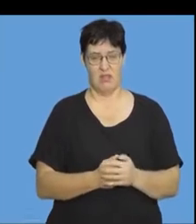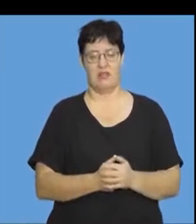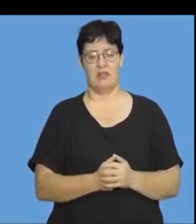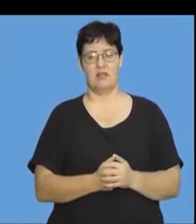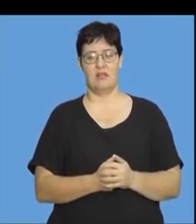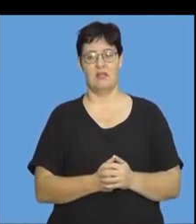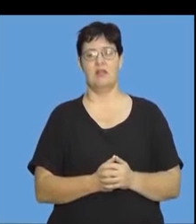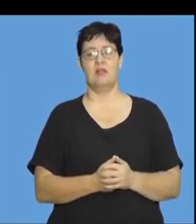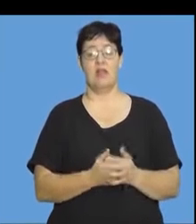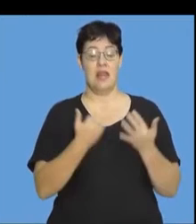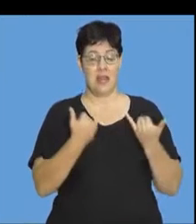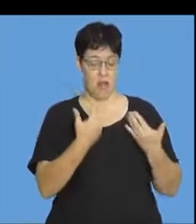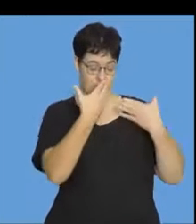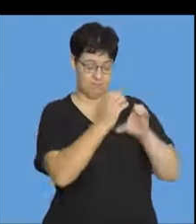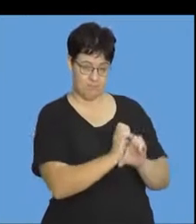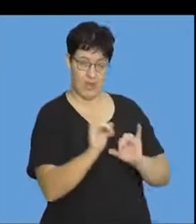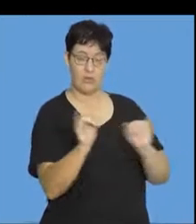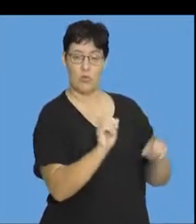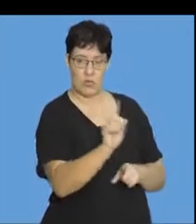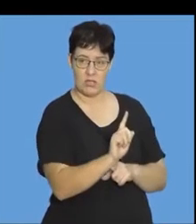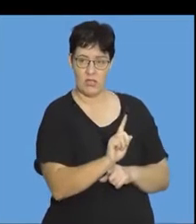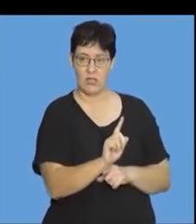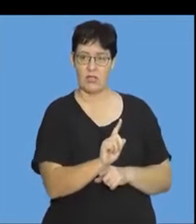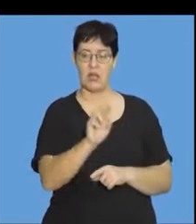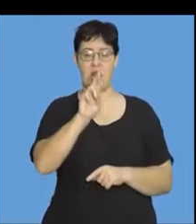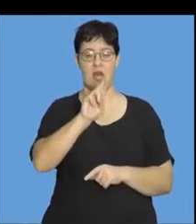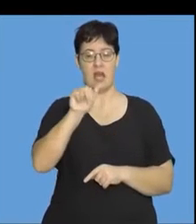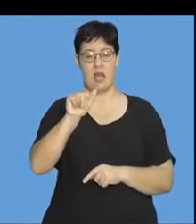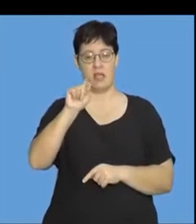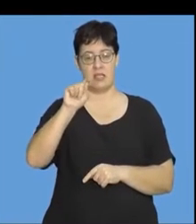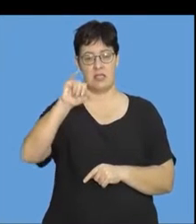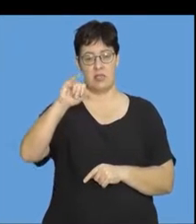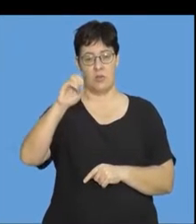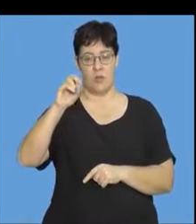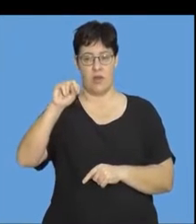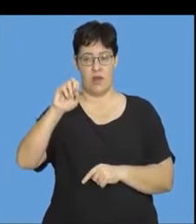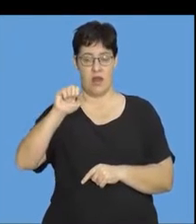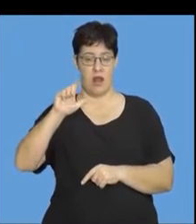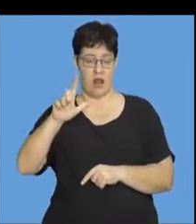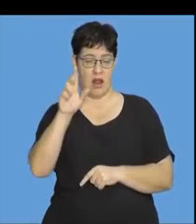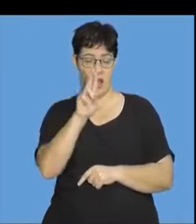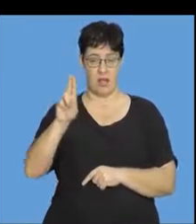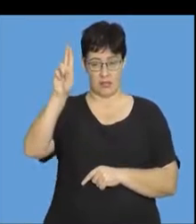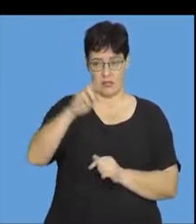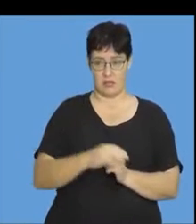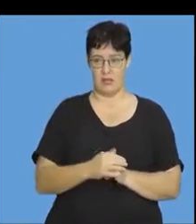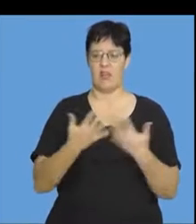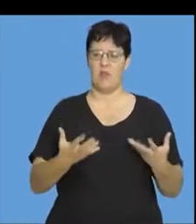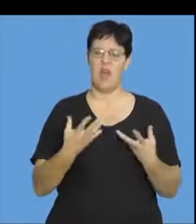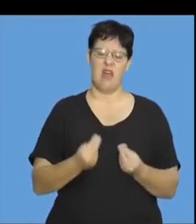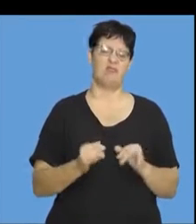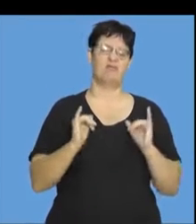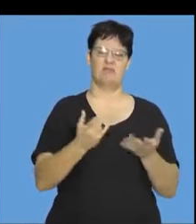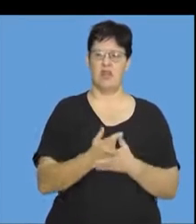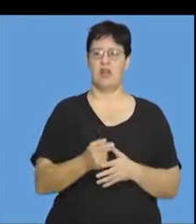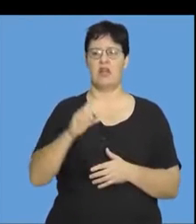that. And then now we're going to introduce what we call rational exponents. And then we're going to have radicals, which are the